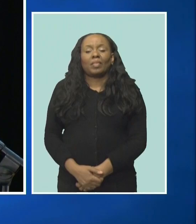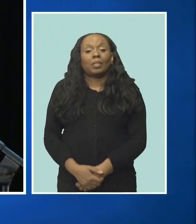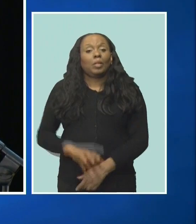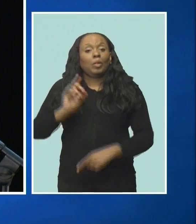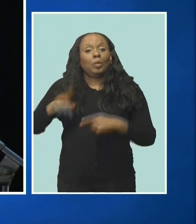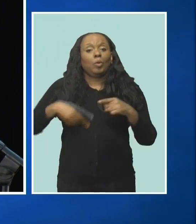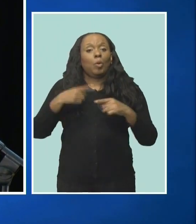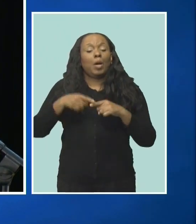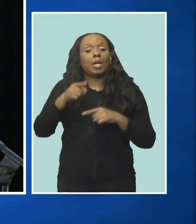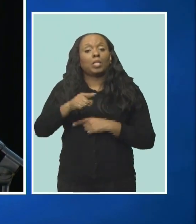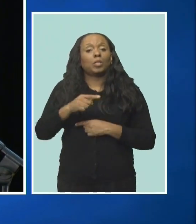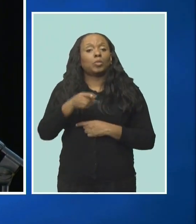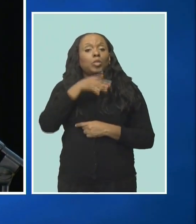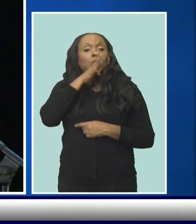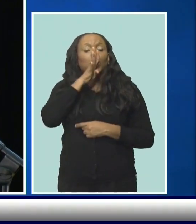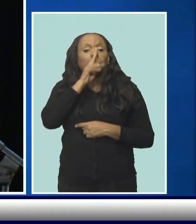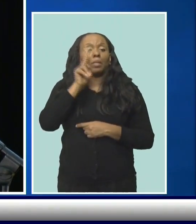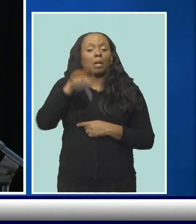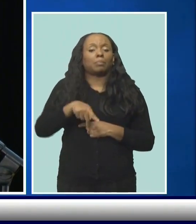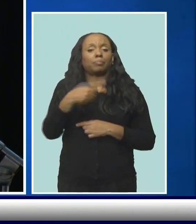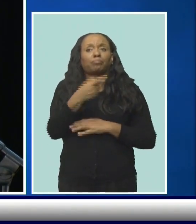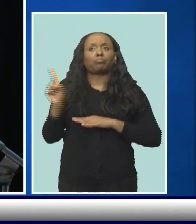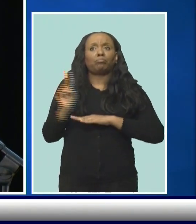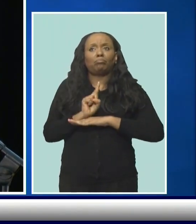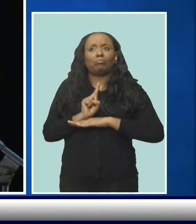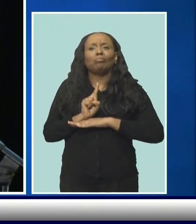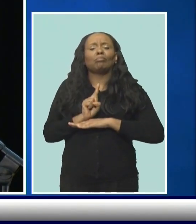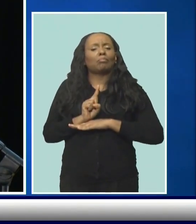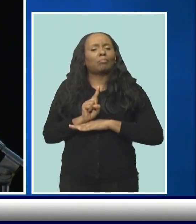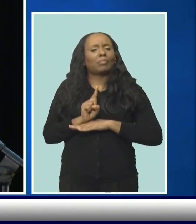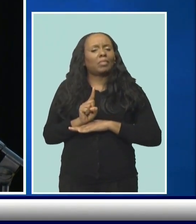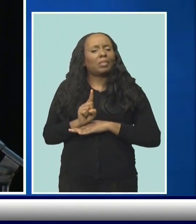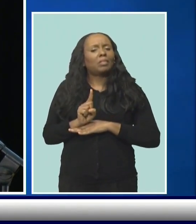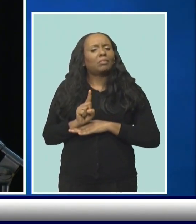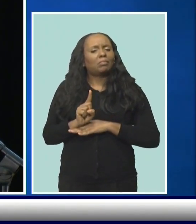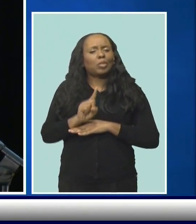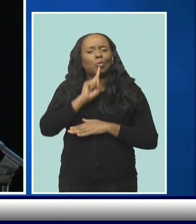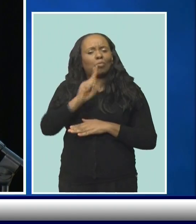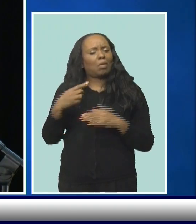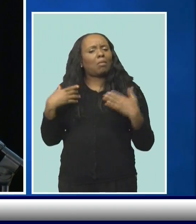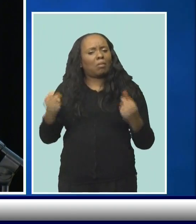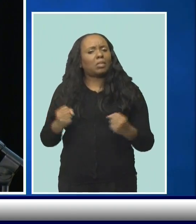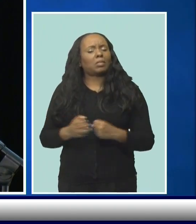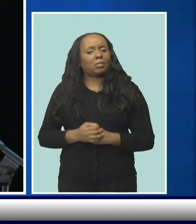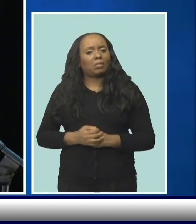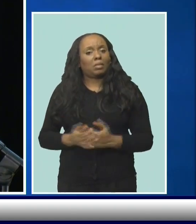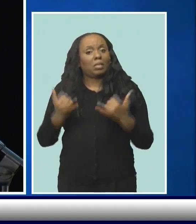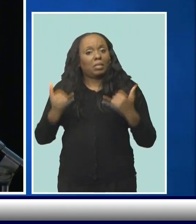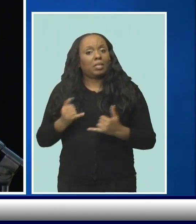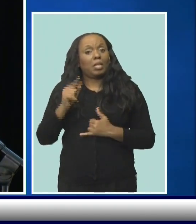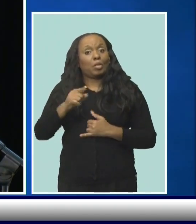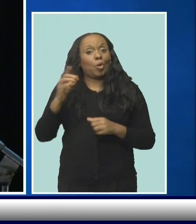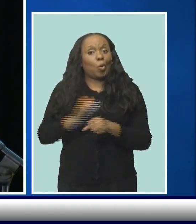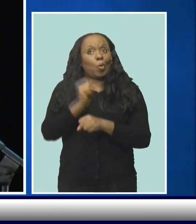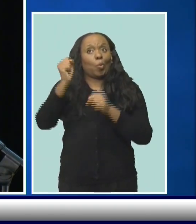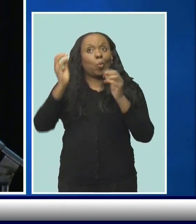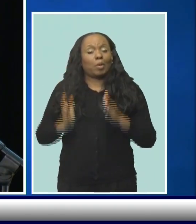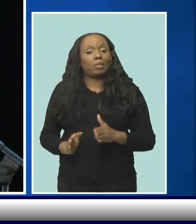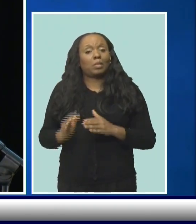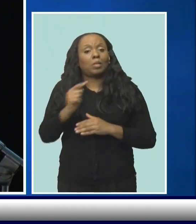And today, you are all winners for daring to stand tall and speak boldly.